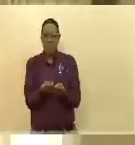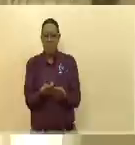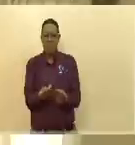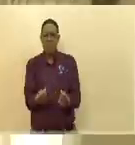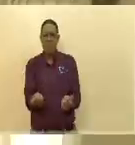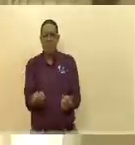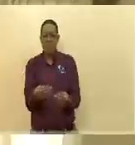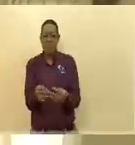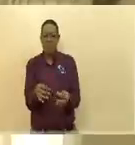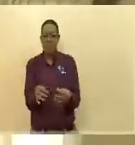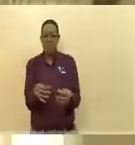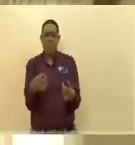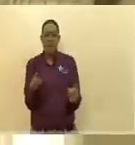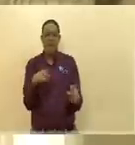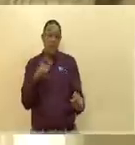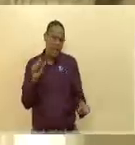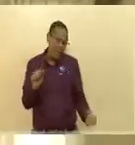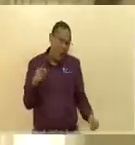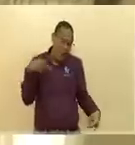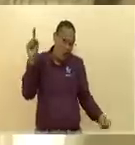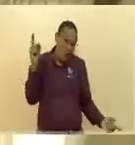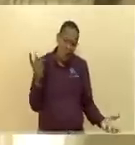go and first of all